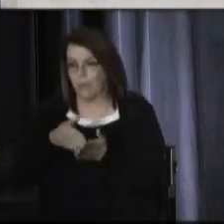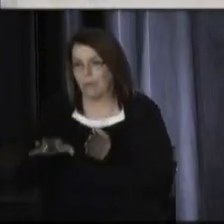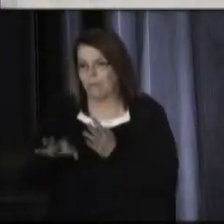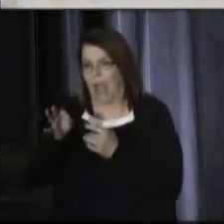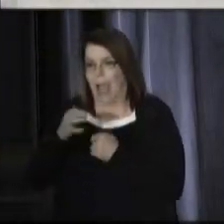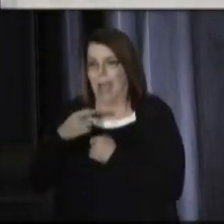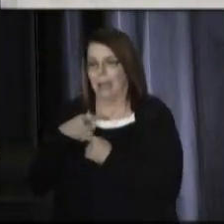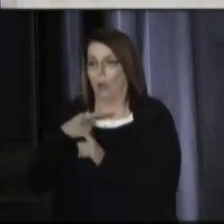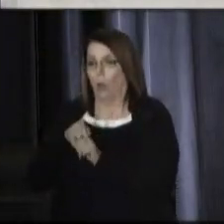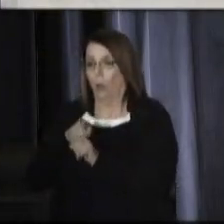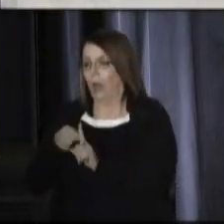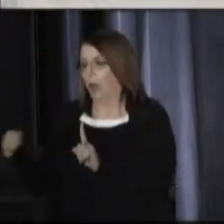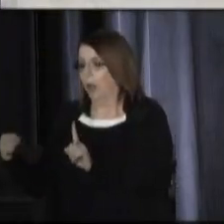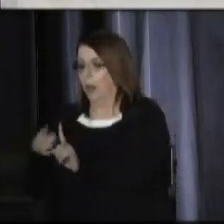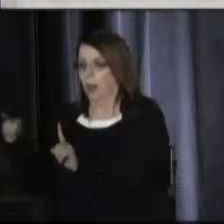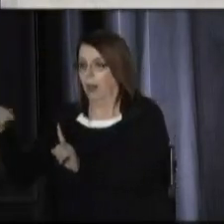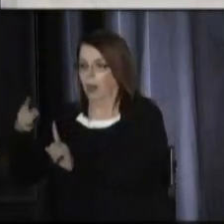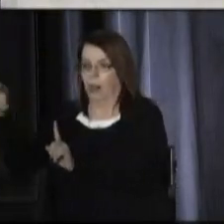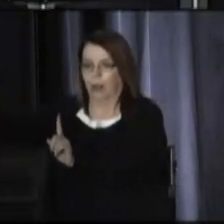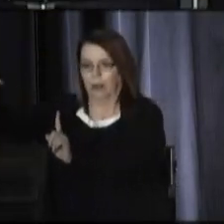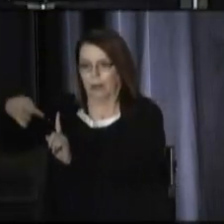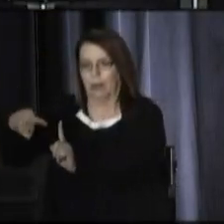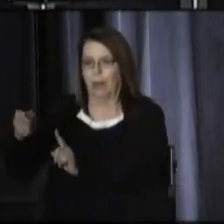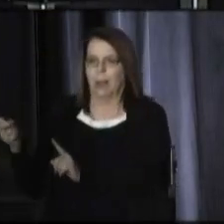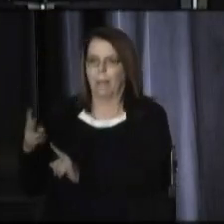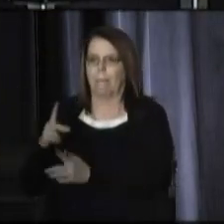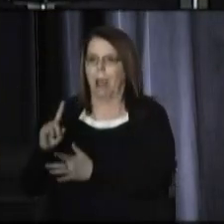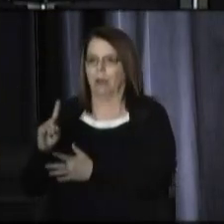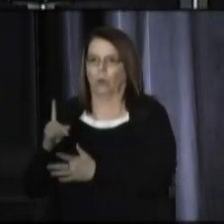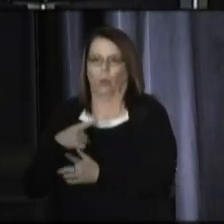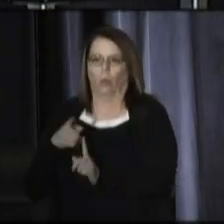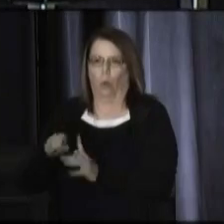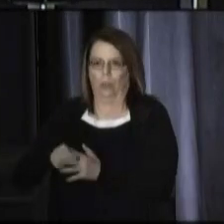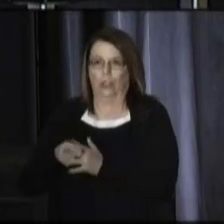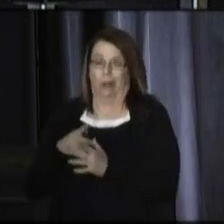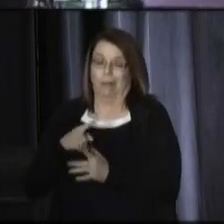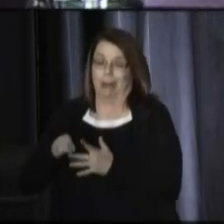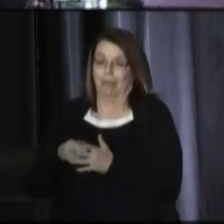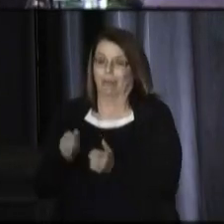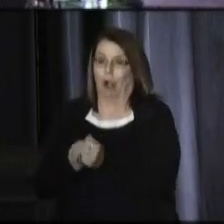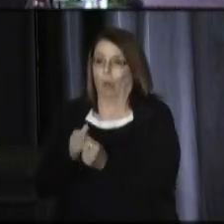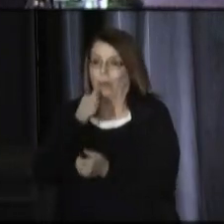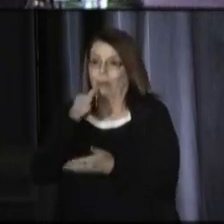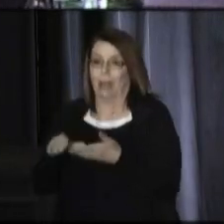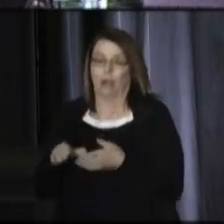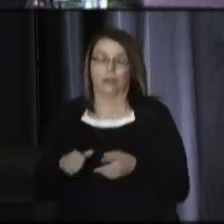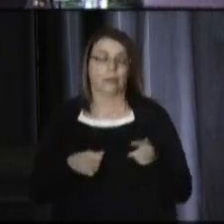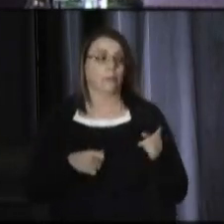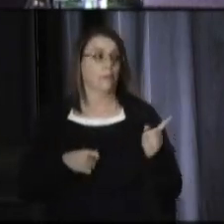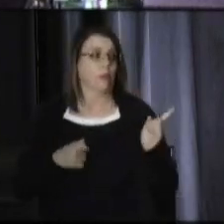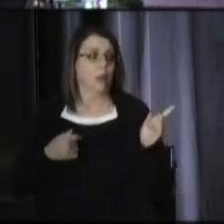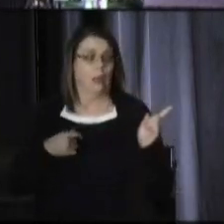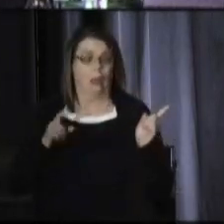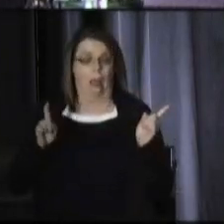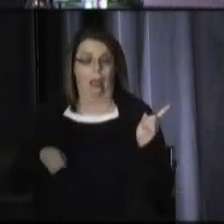Yeah. I mean, same. My tita Norma would show up after a long road trip